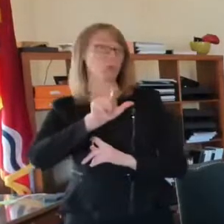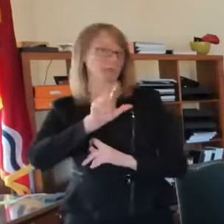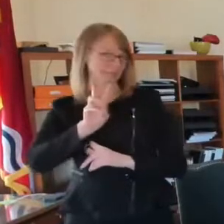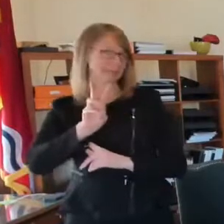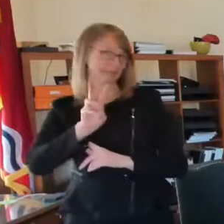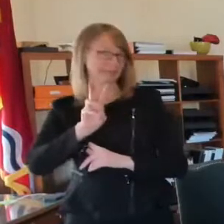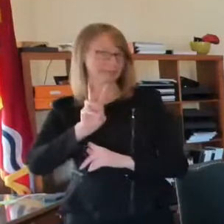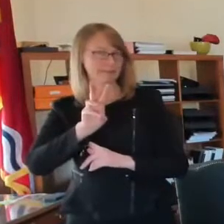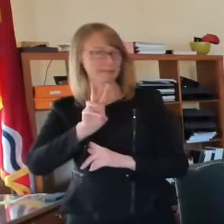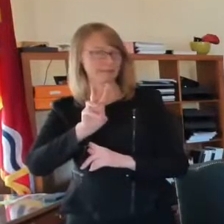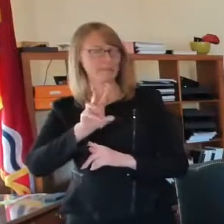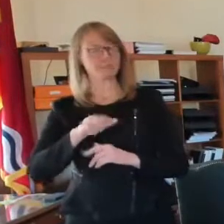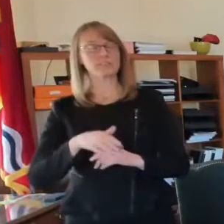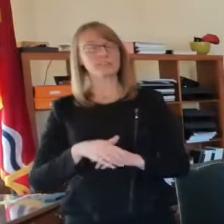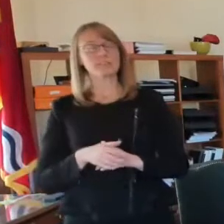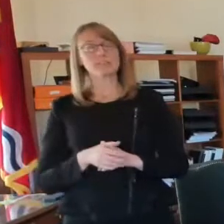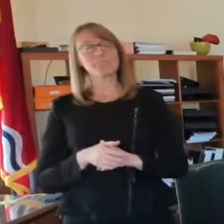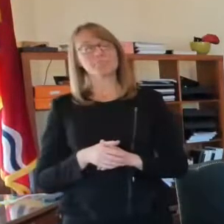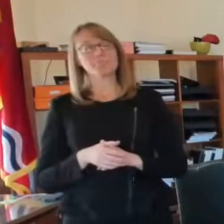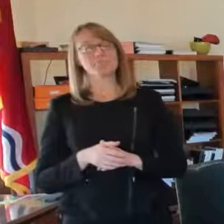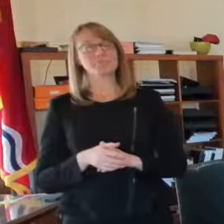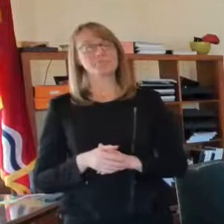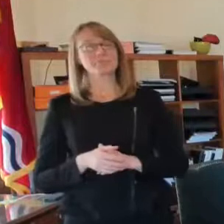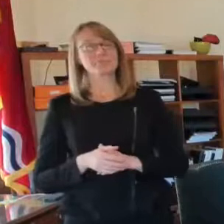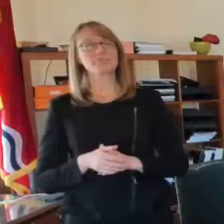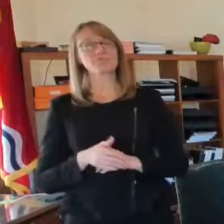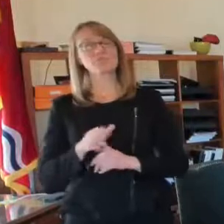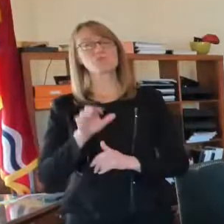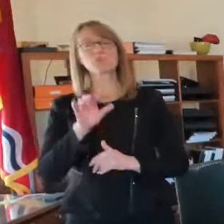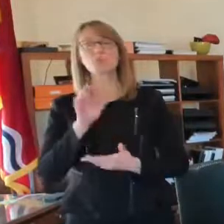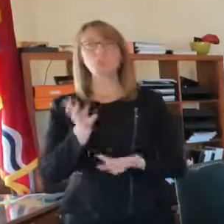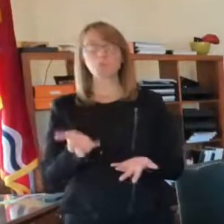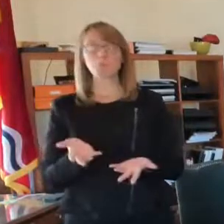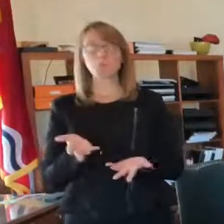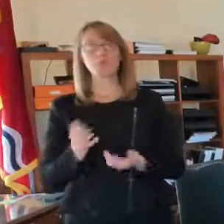126 rounding up. And so that gives us a